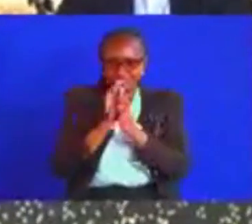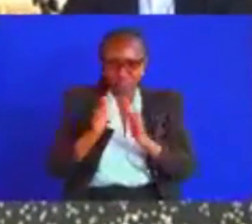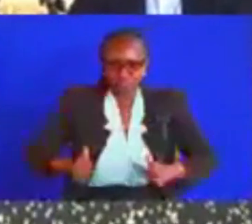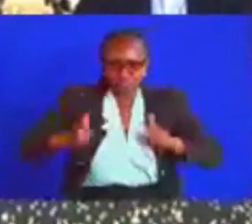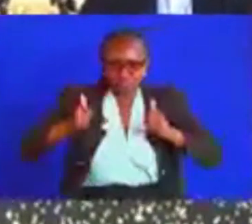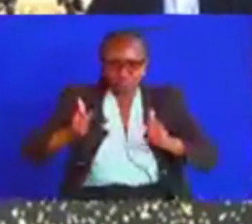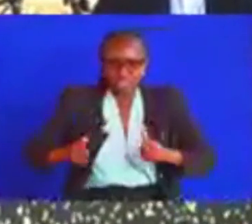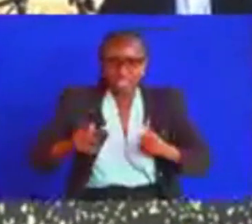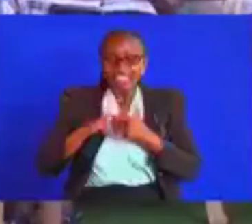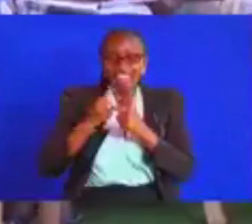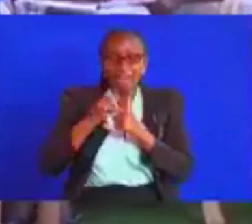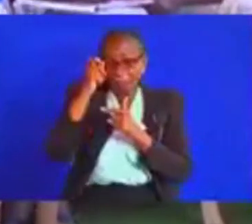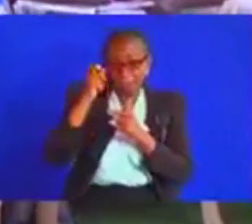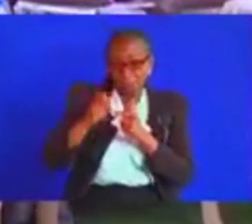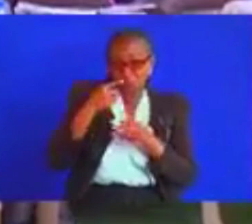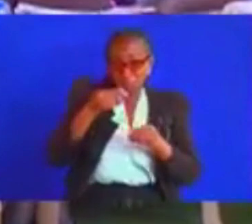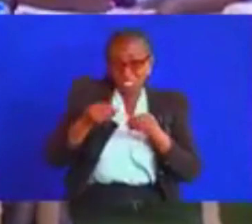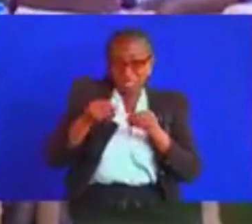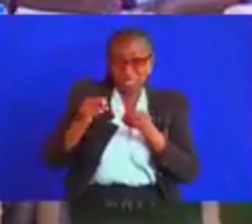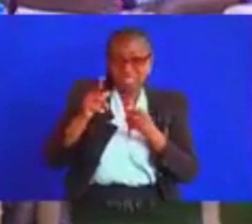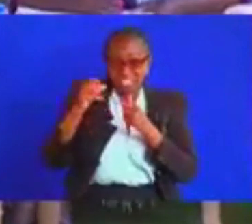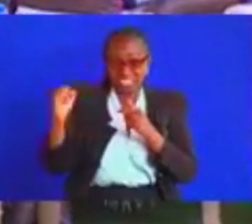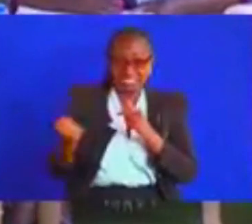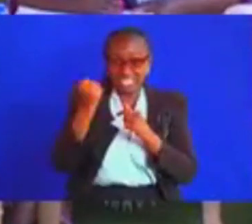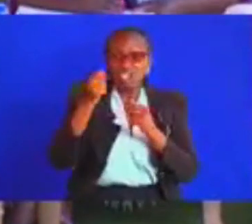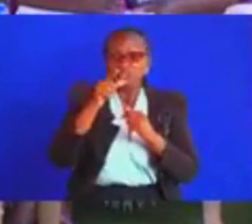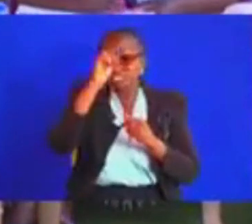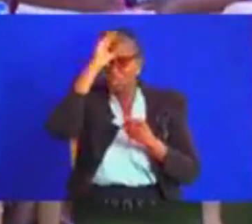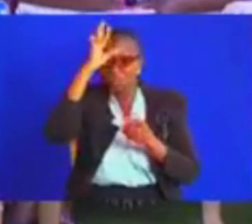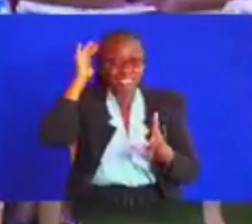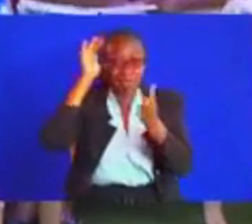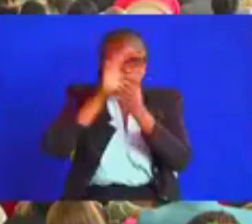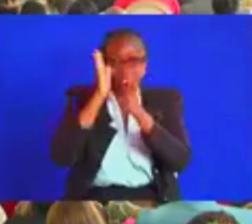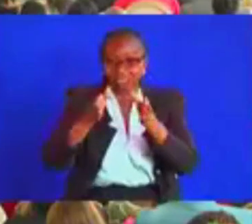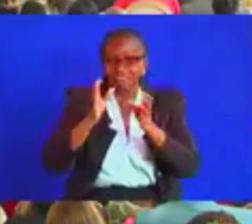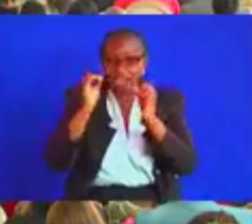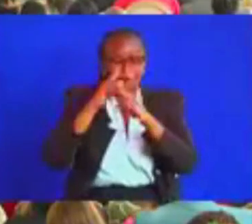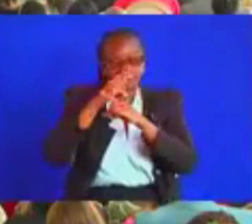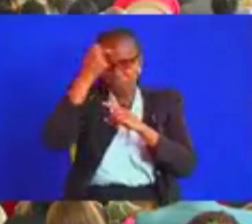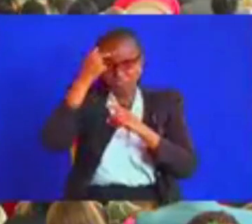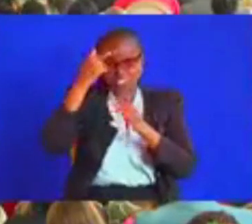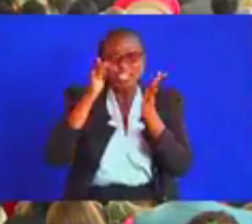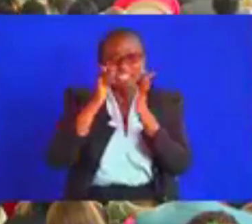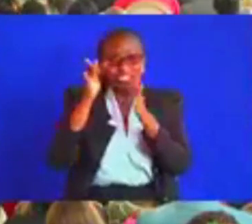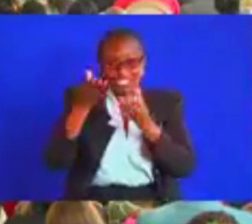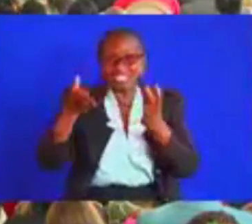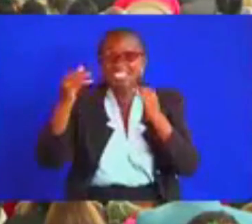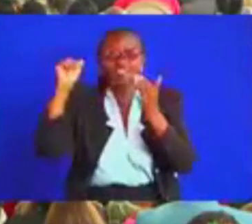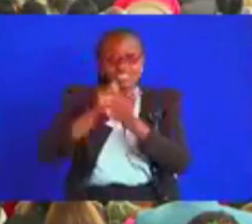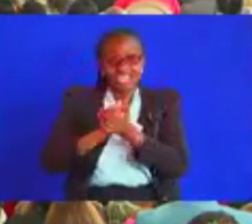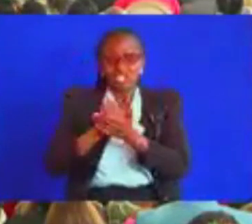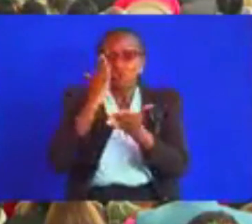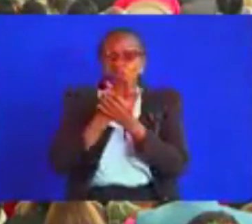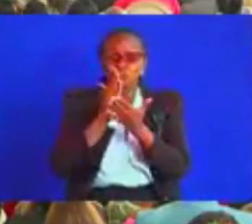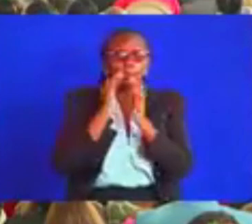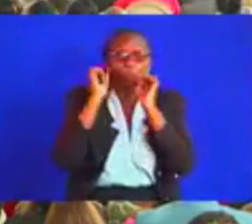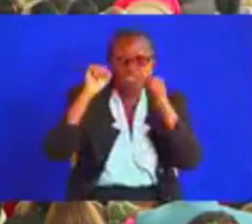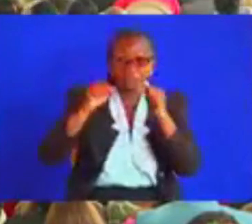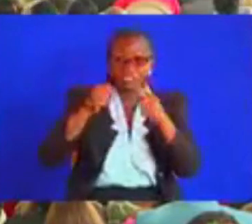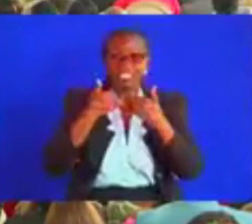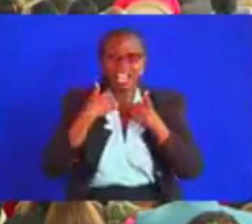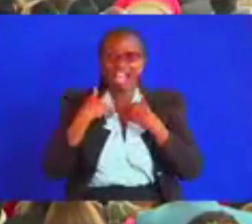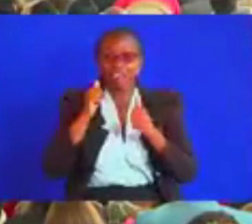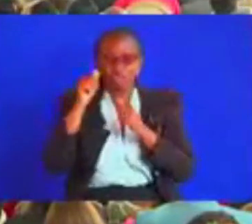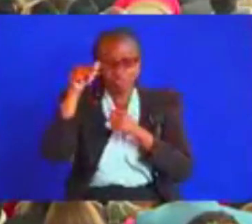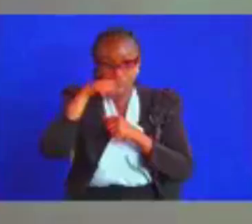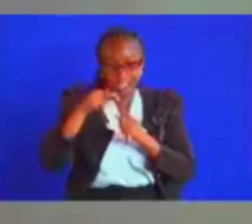the person arises, you are not surprised as a believer, because Jesus gave us that template. That is a possibility that should be